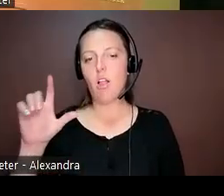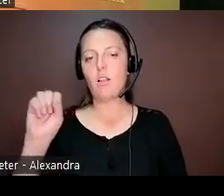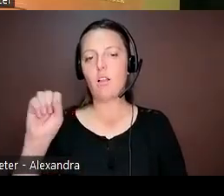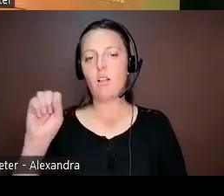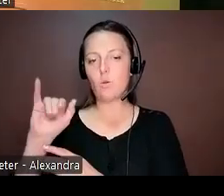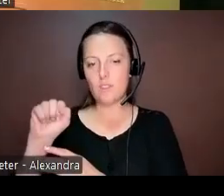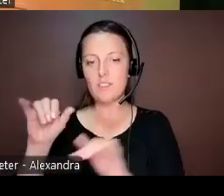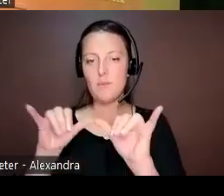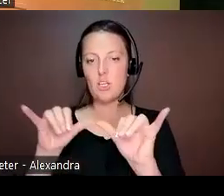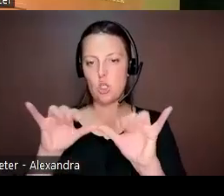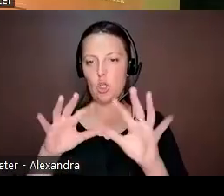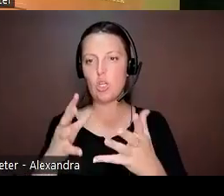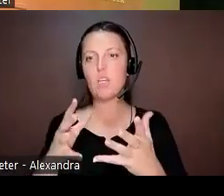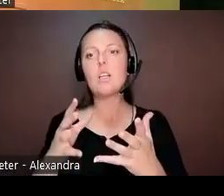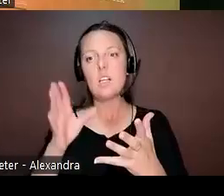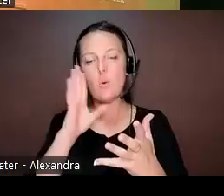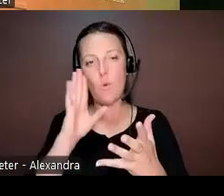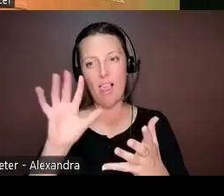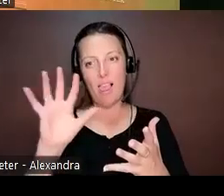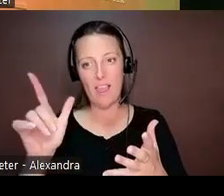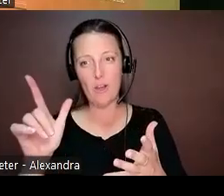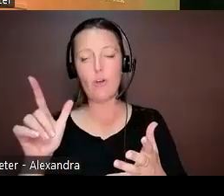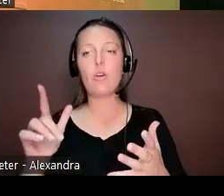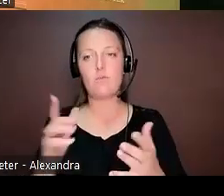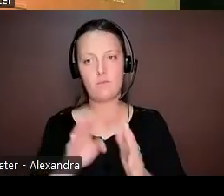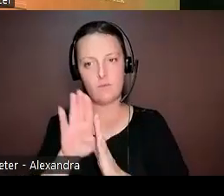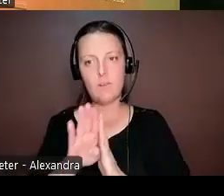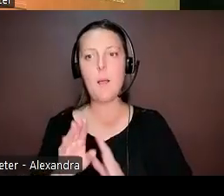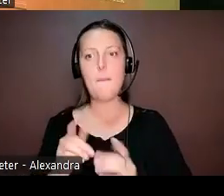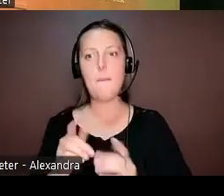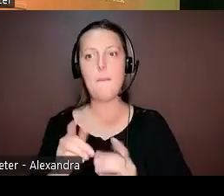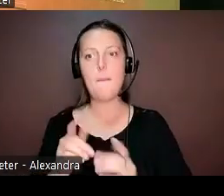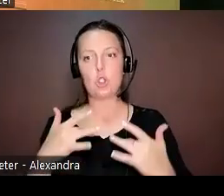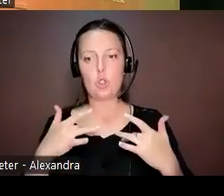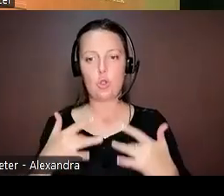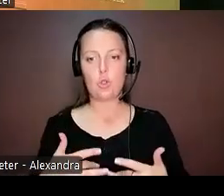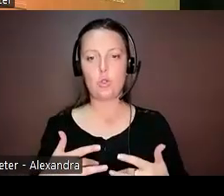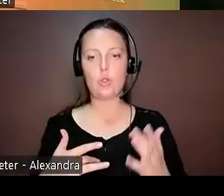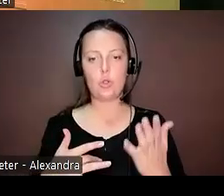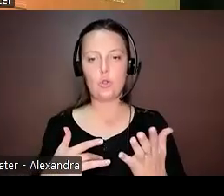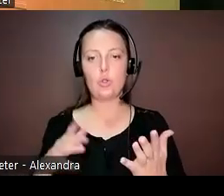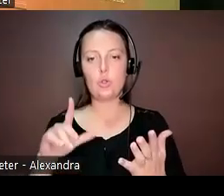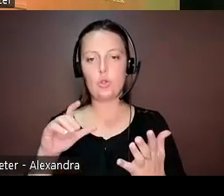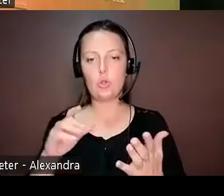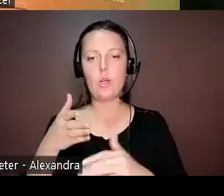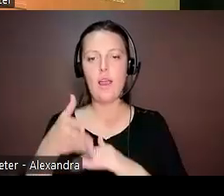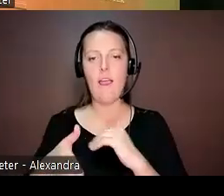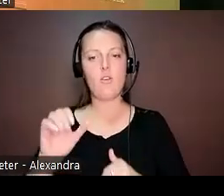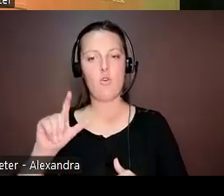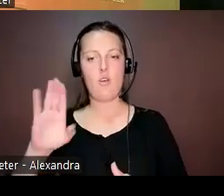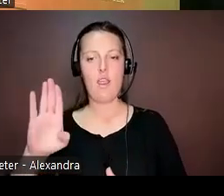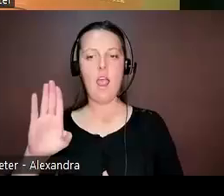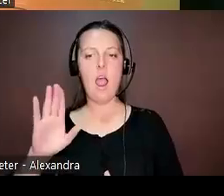minor depression after CABG surgery, stress and diathesis. And then look at the longitudinal course